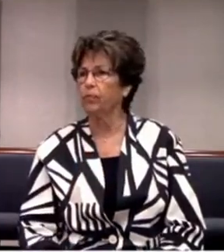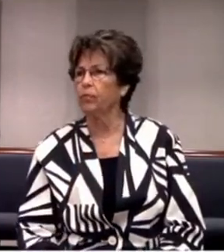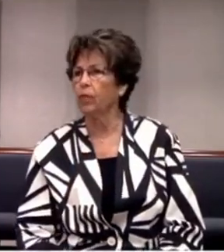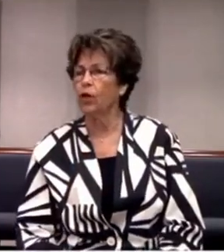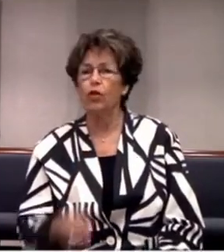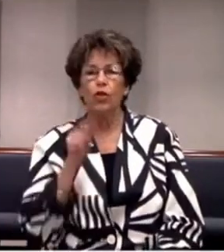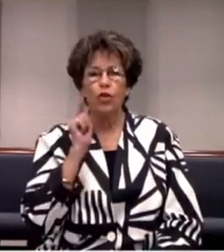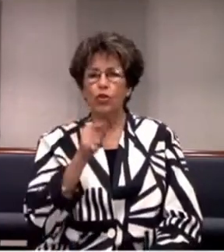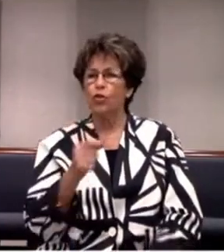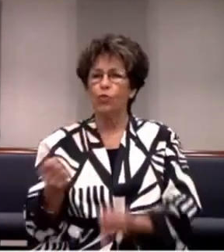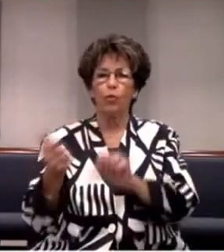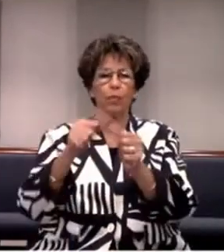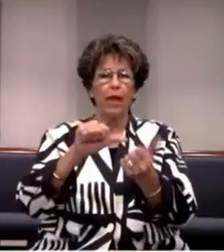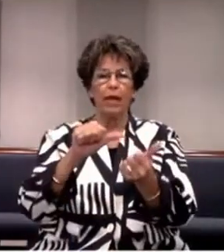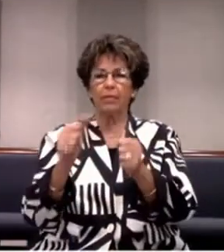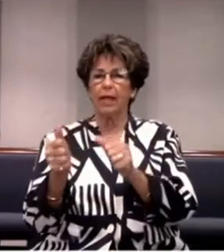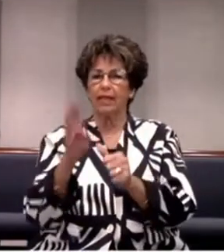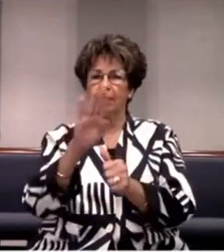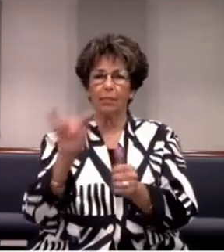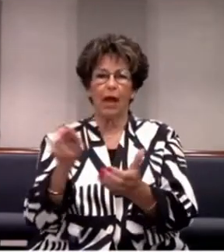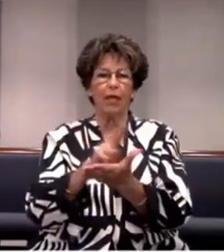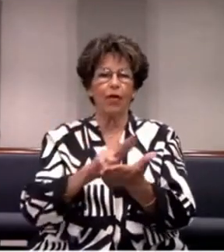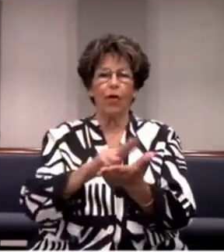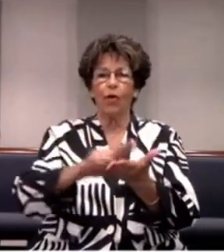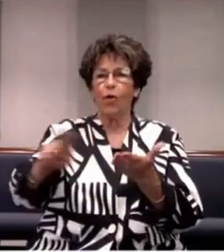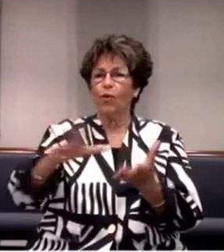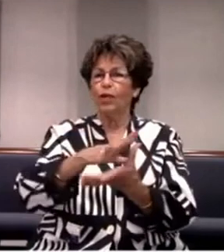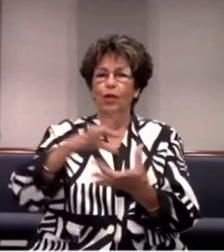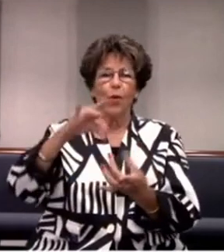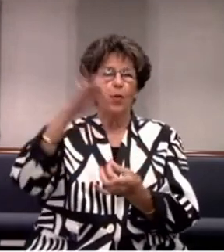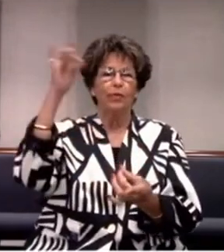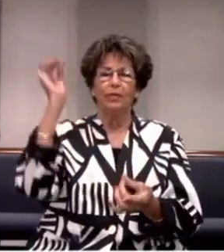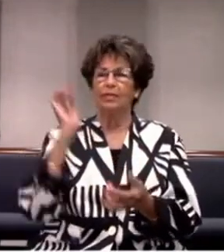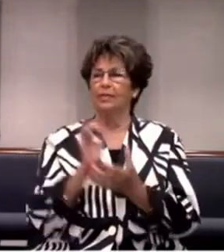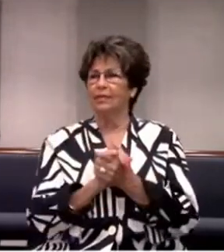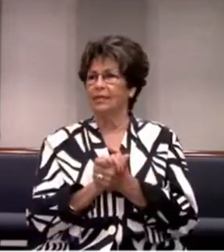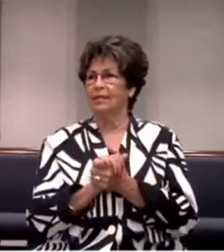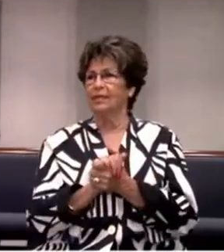were baptized by the Holy Ghost.